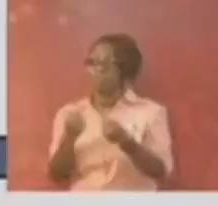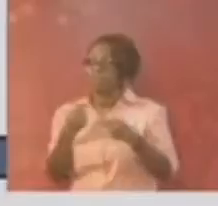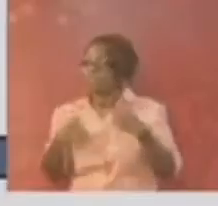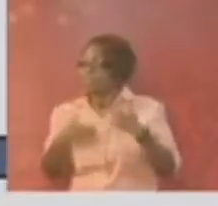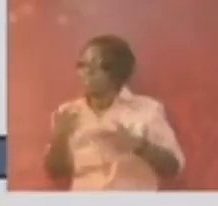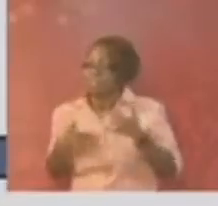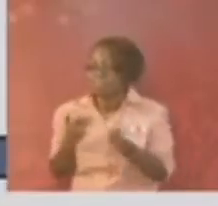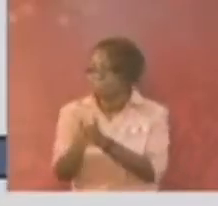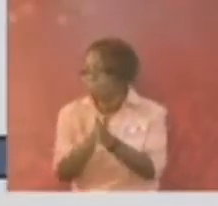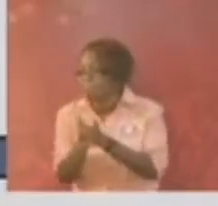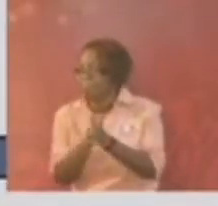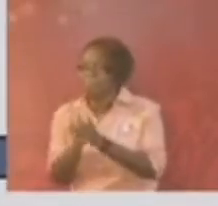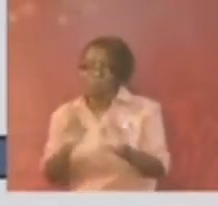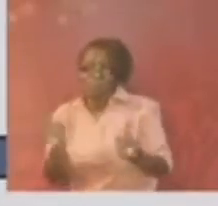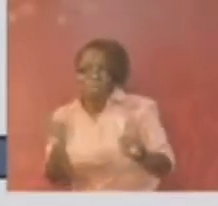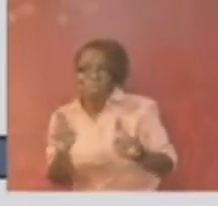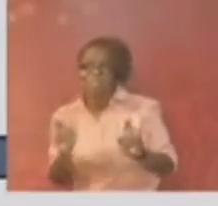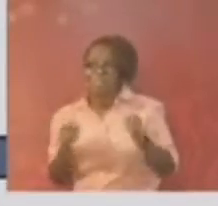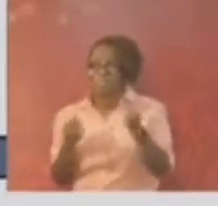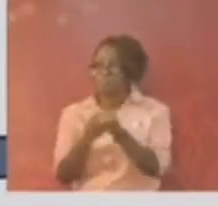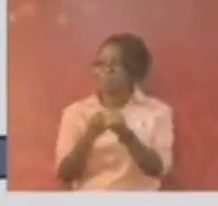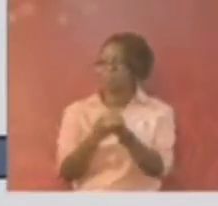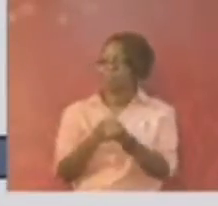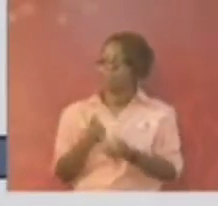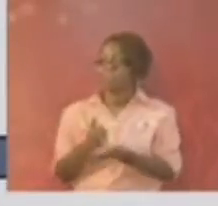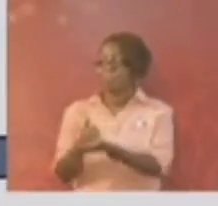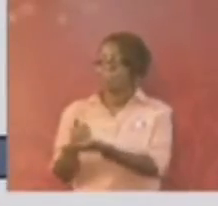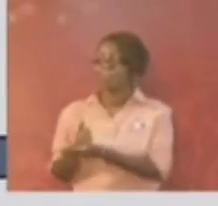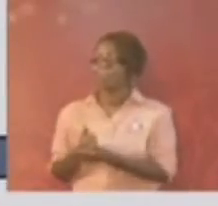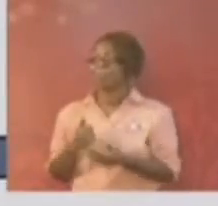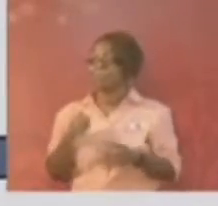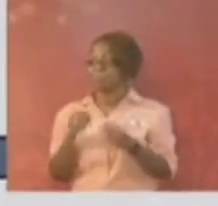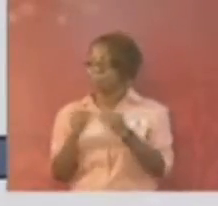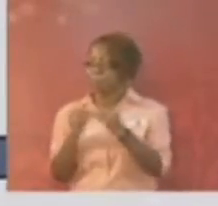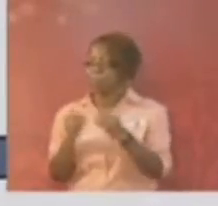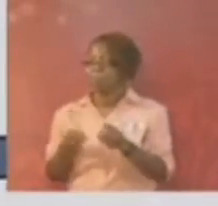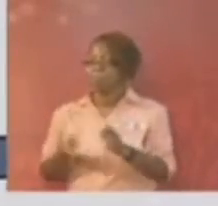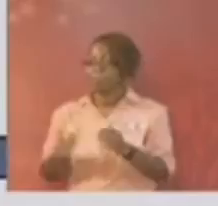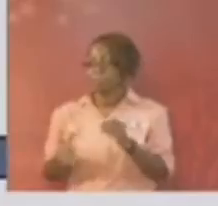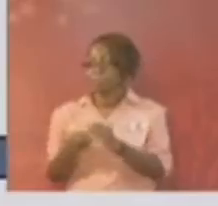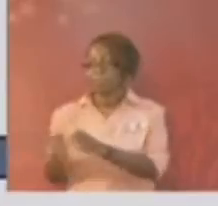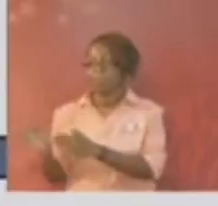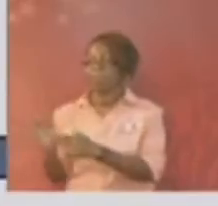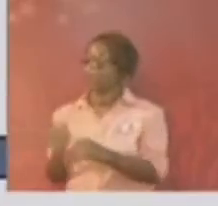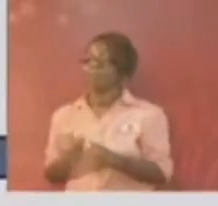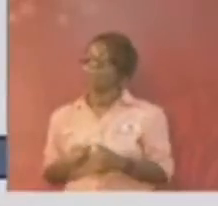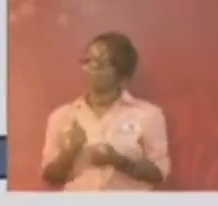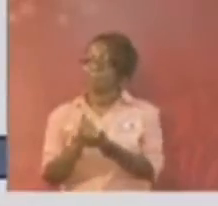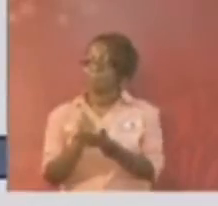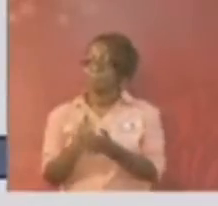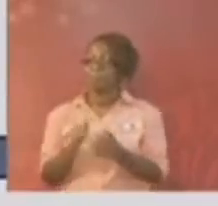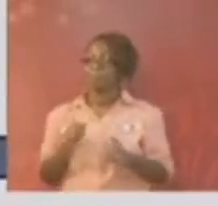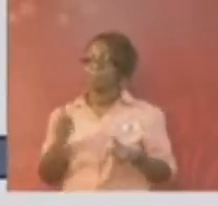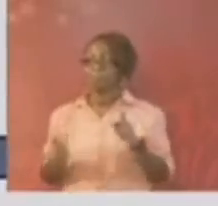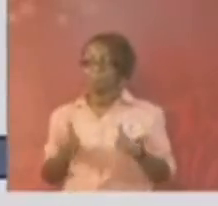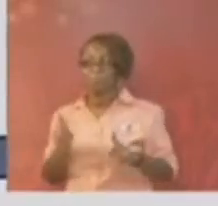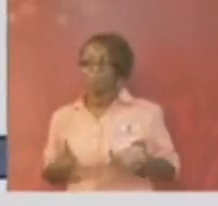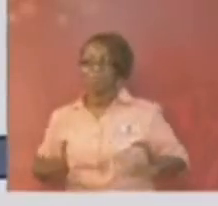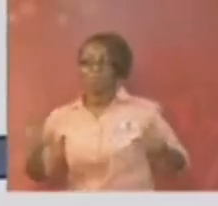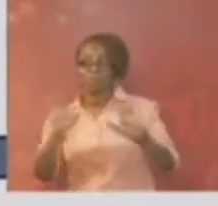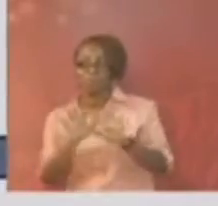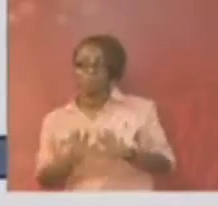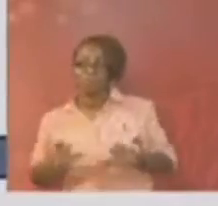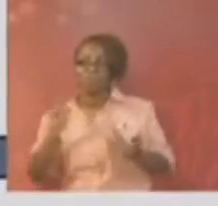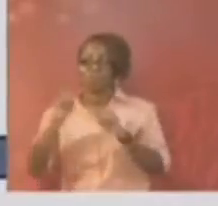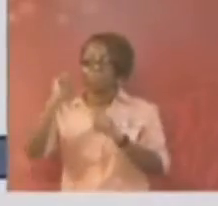and have additional plans to reach out into the community to further support these